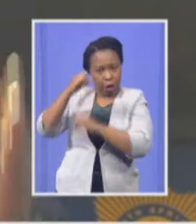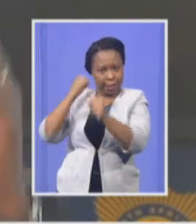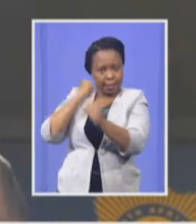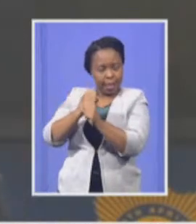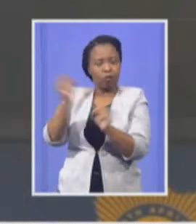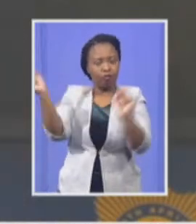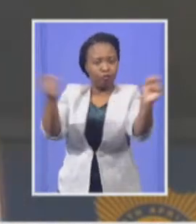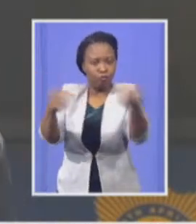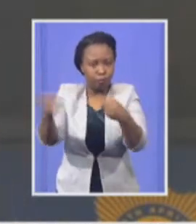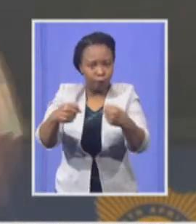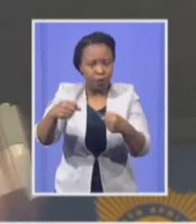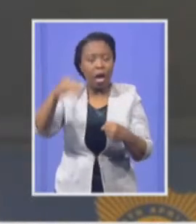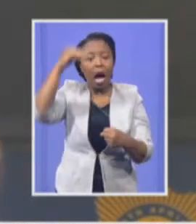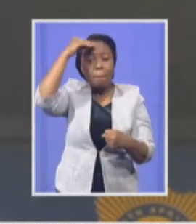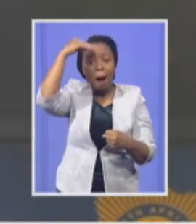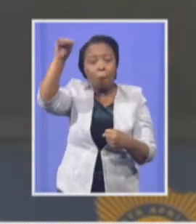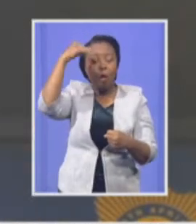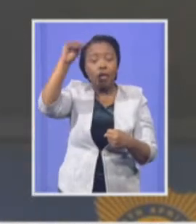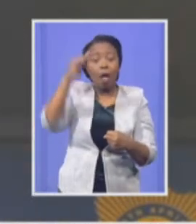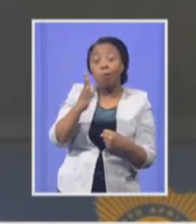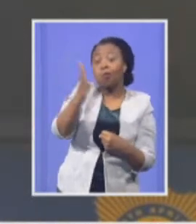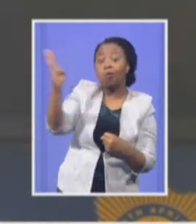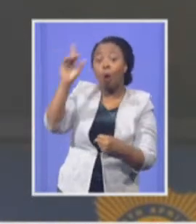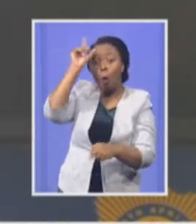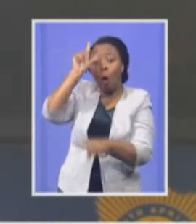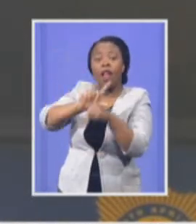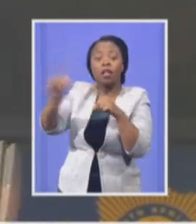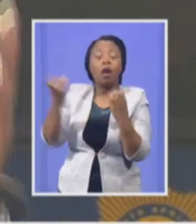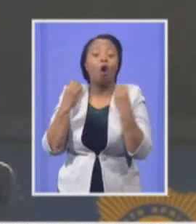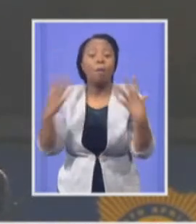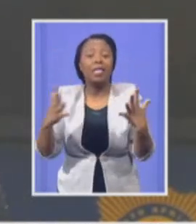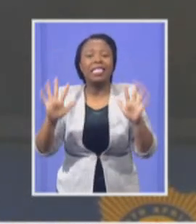amaphoyisa asecollege awu-10,000